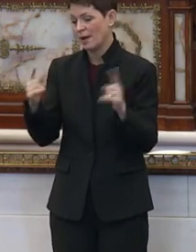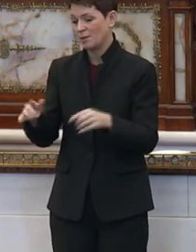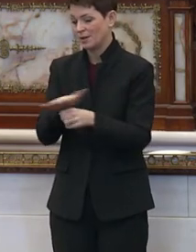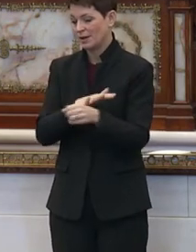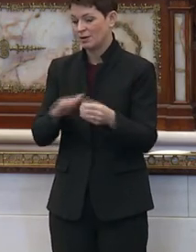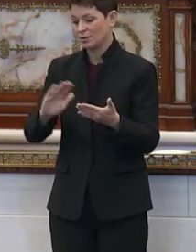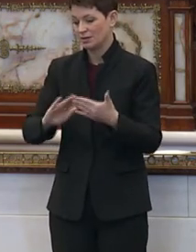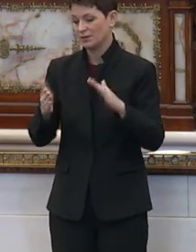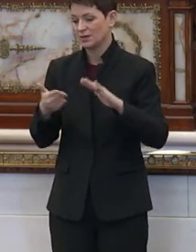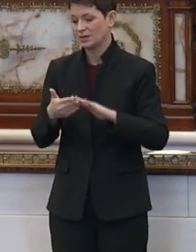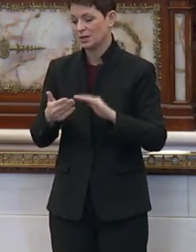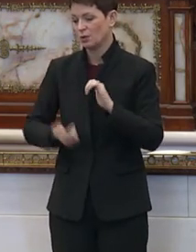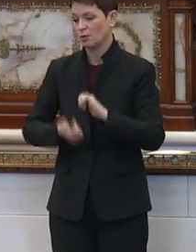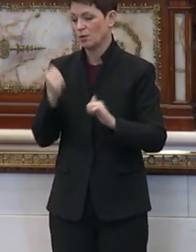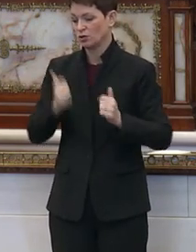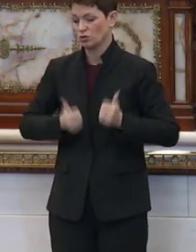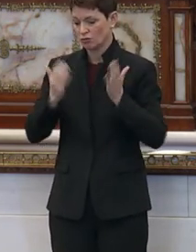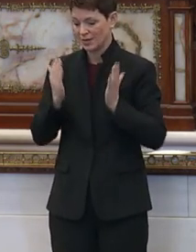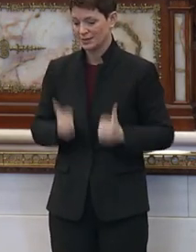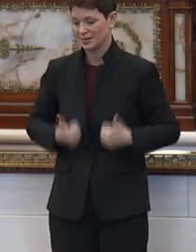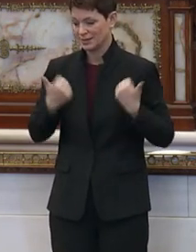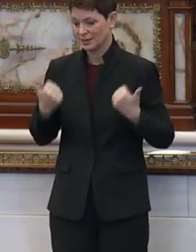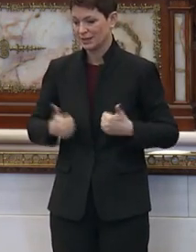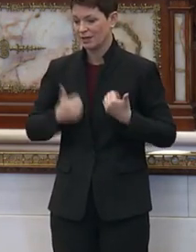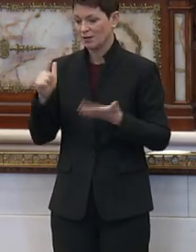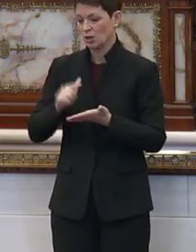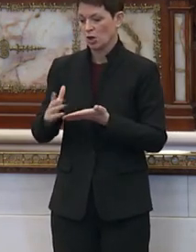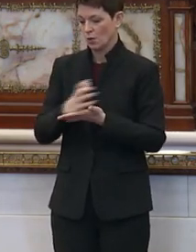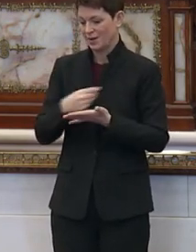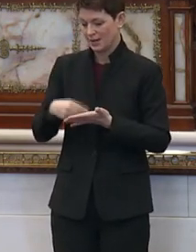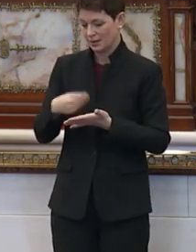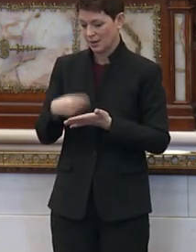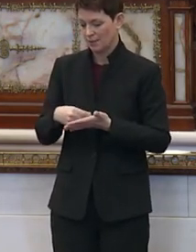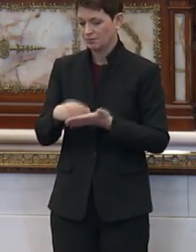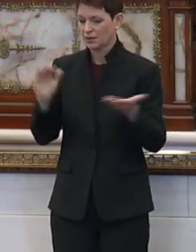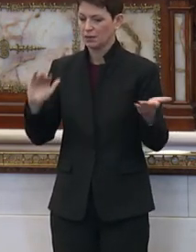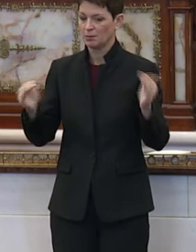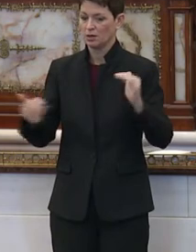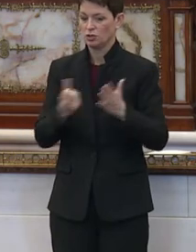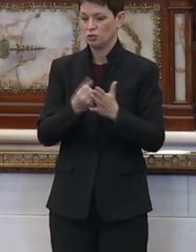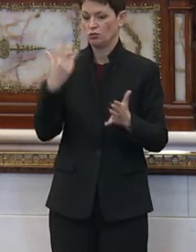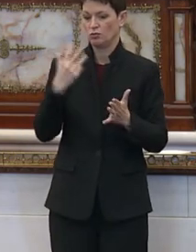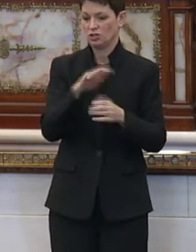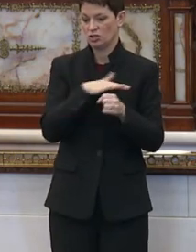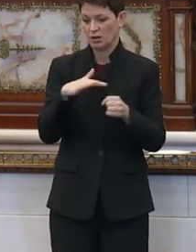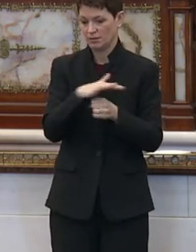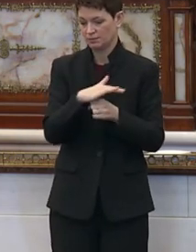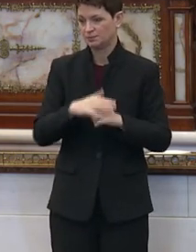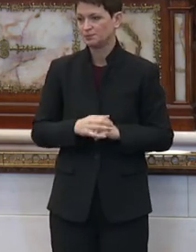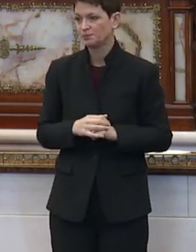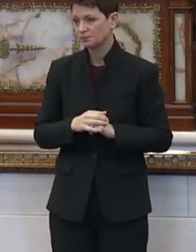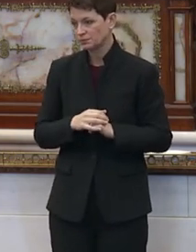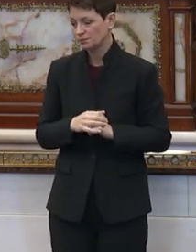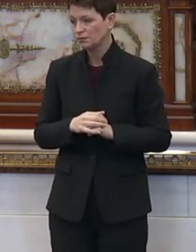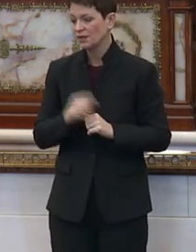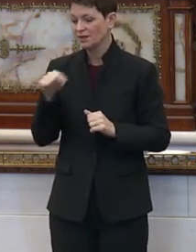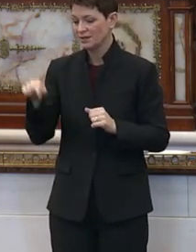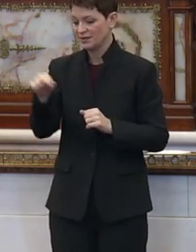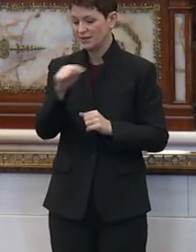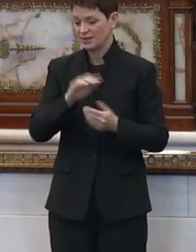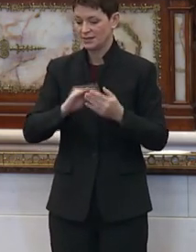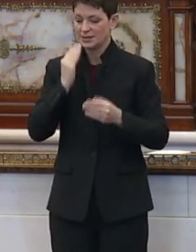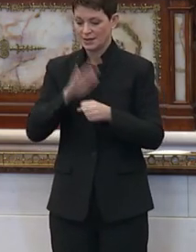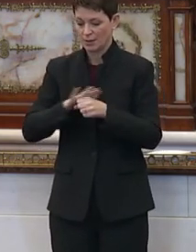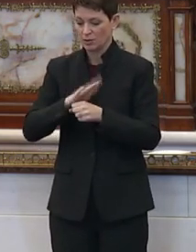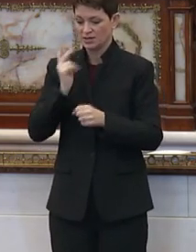areas of the city where most residents are living on low incomes compared to wealthier areas. And it is these neighborhoods that